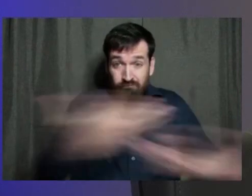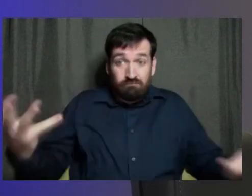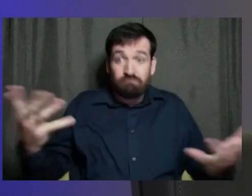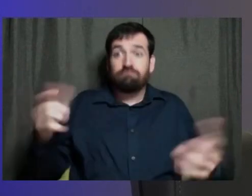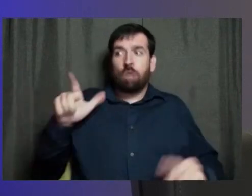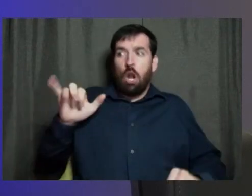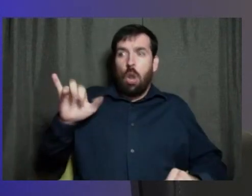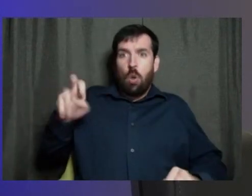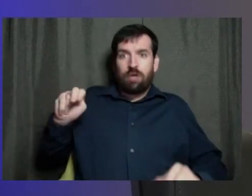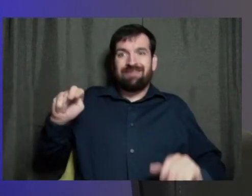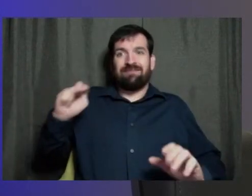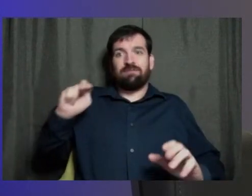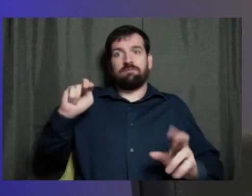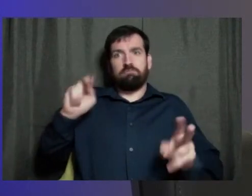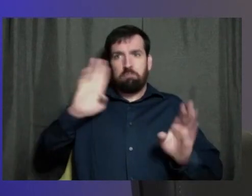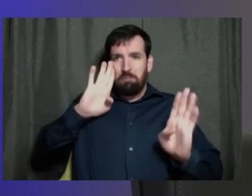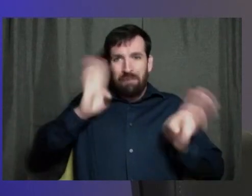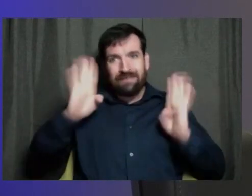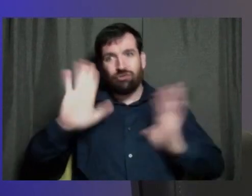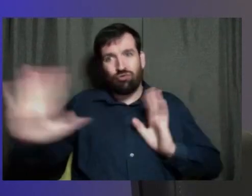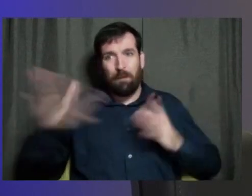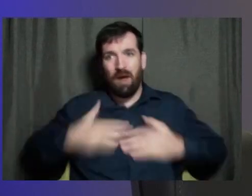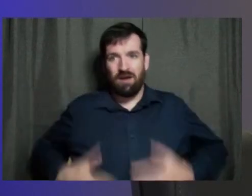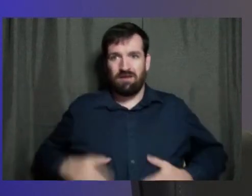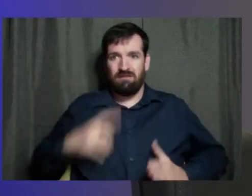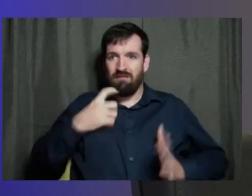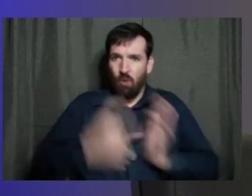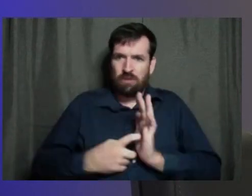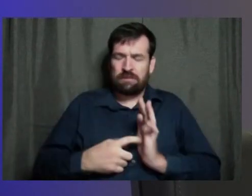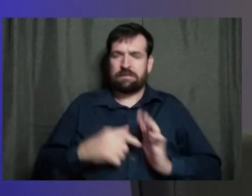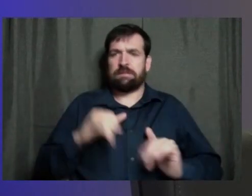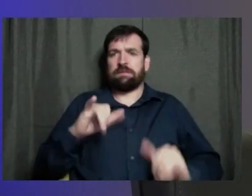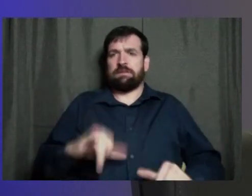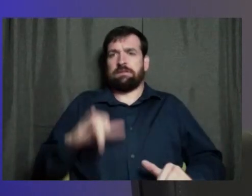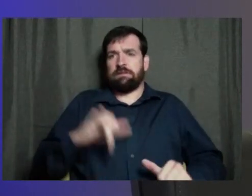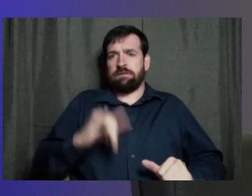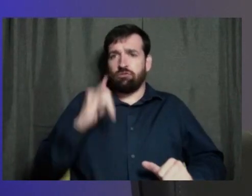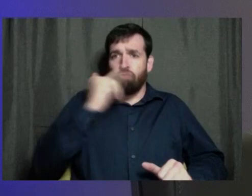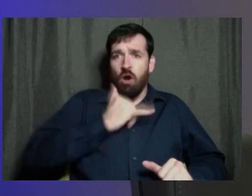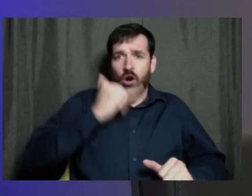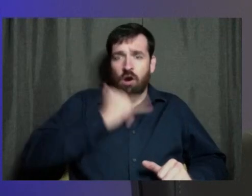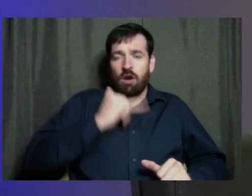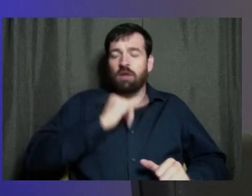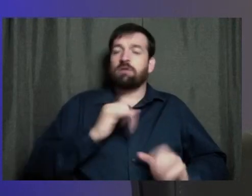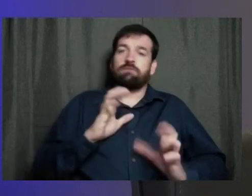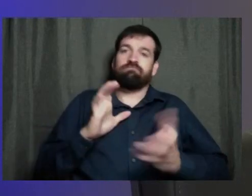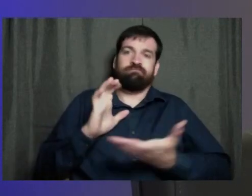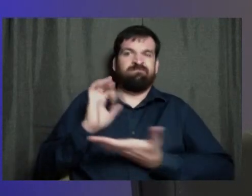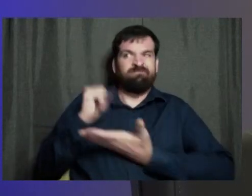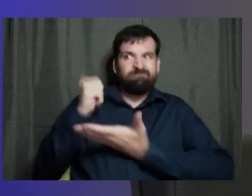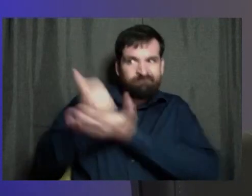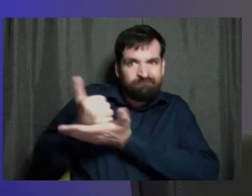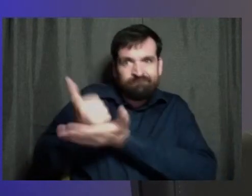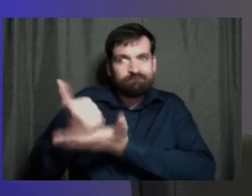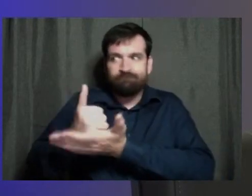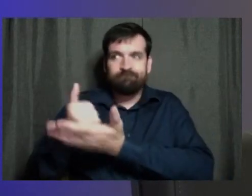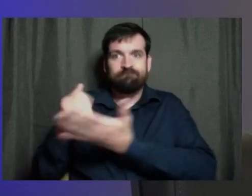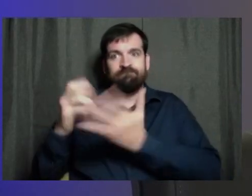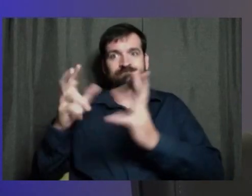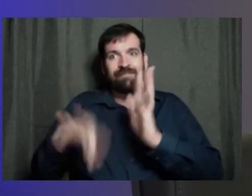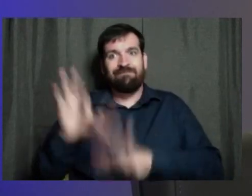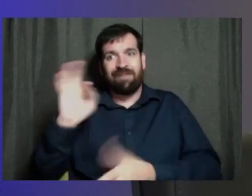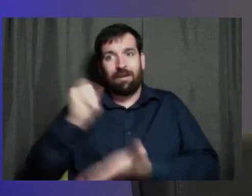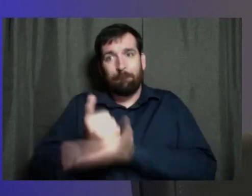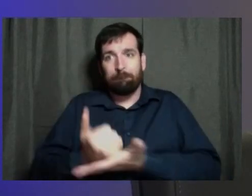to your body. If you know something isn't right, make sure that you seek care, advocate for yourself, and make sure that that is,